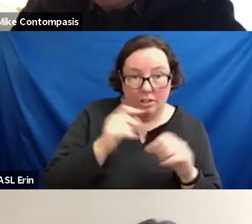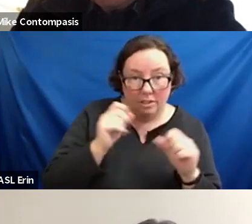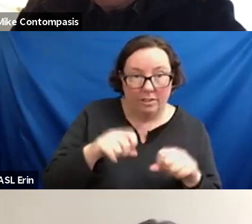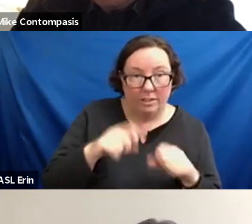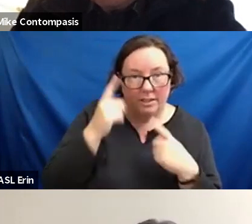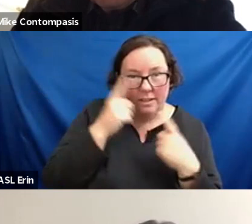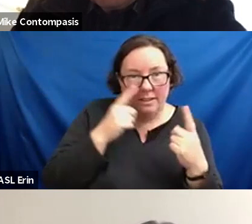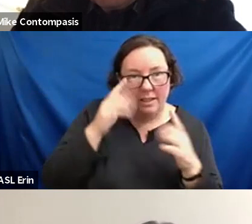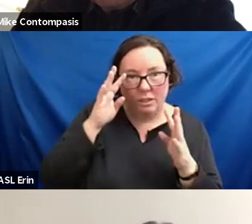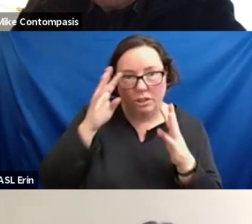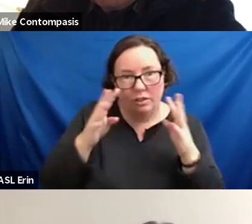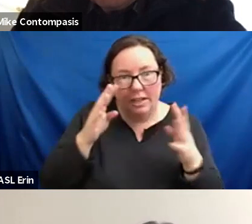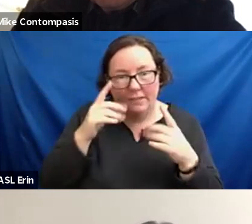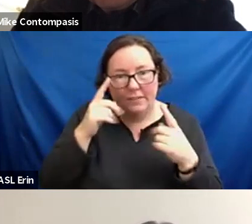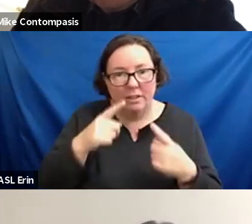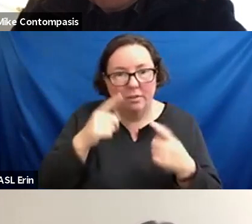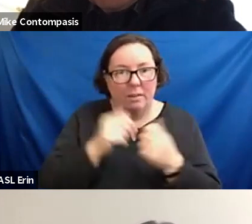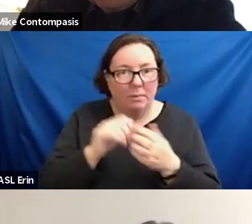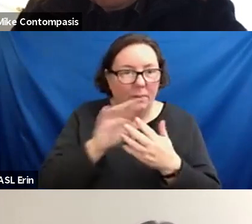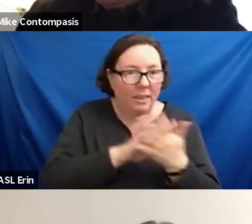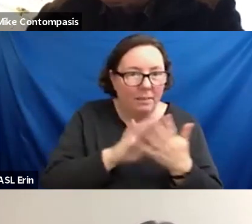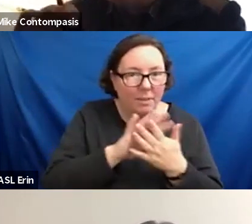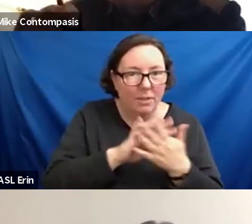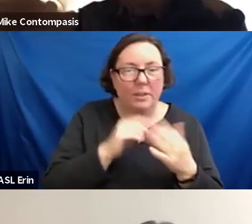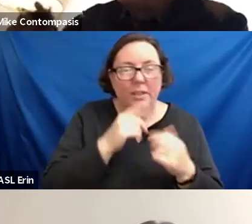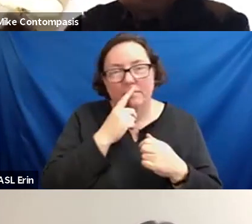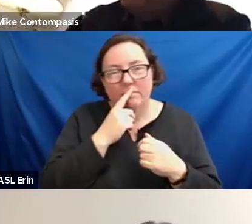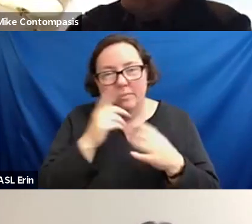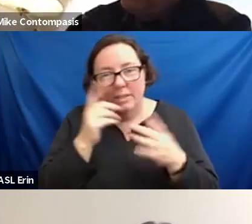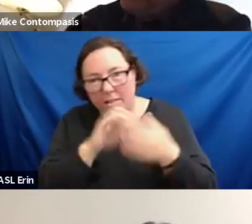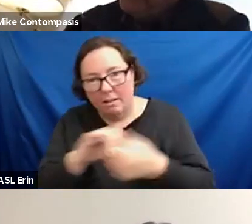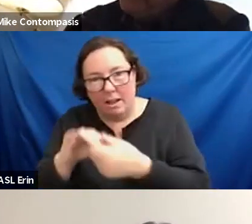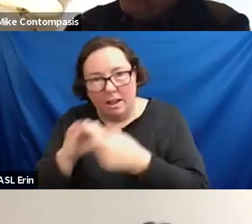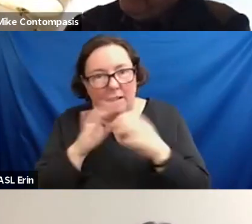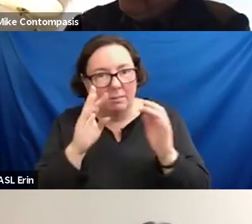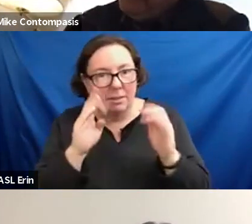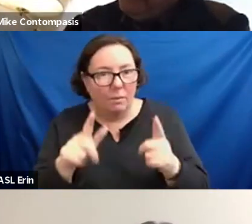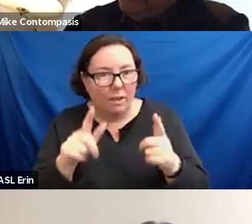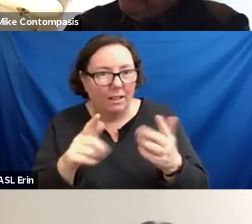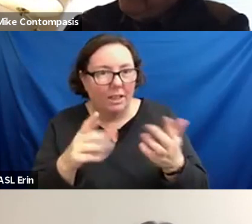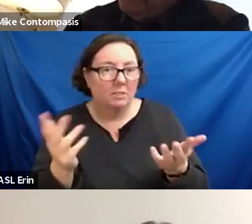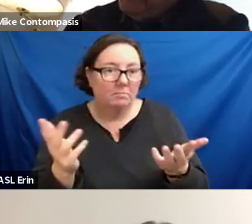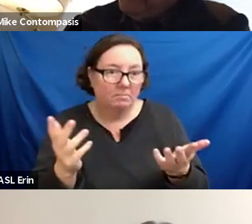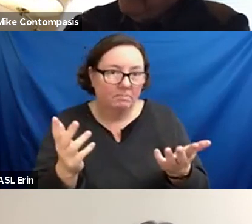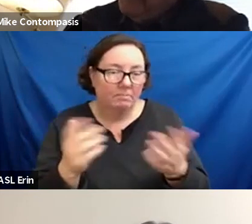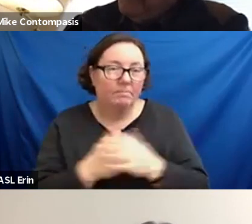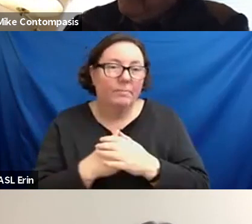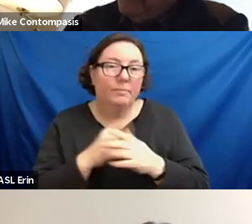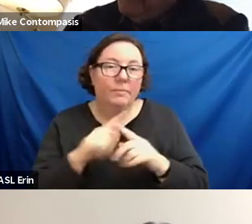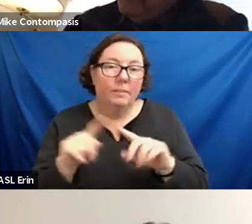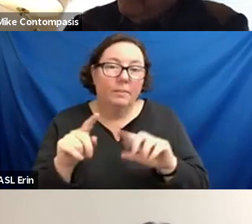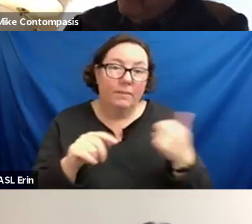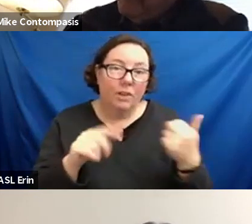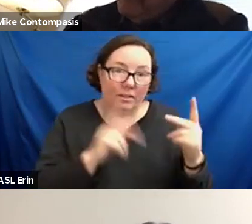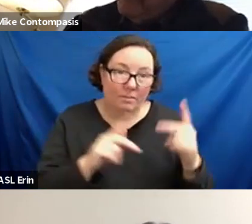think creatively, grapple with ambiguity, collaborate well with others. But for